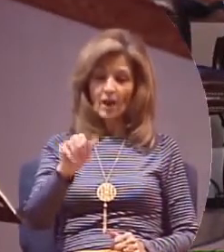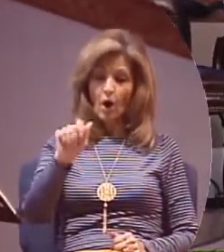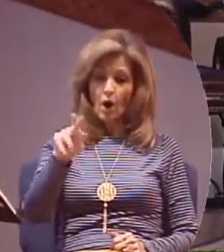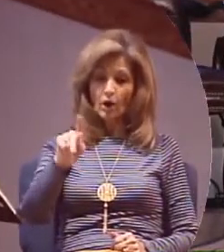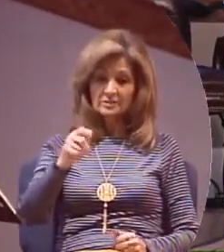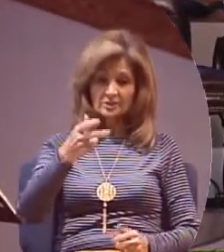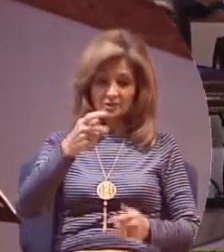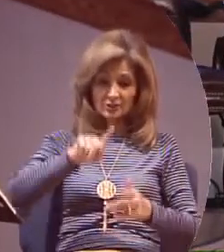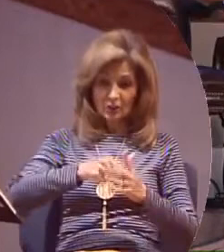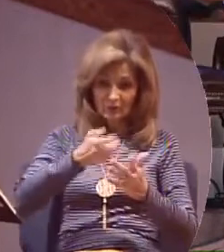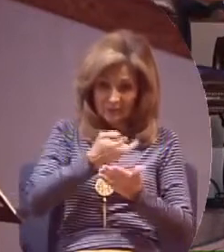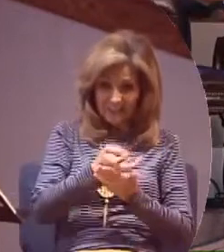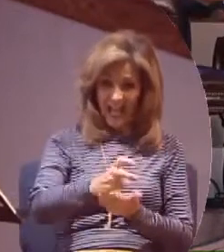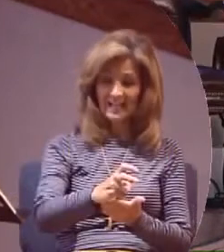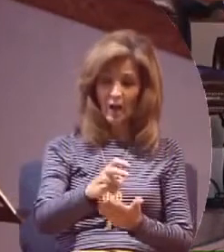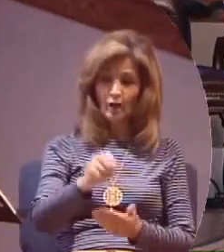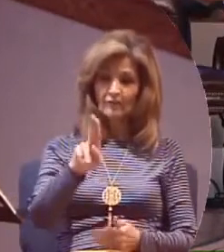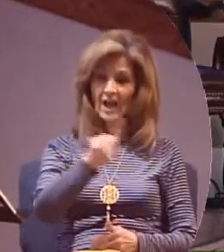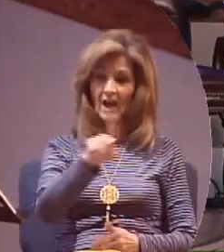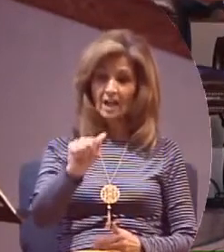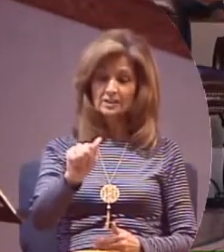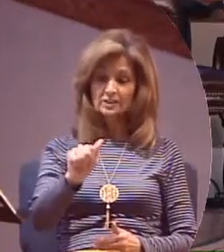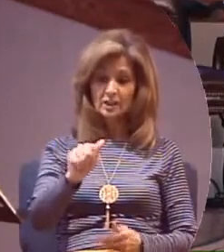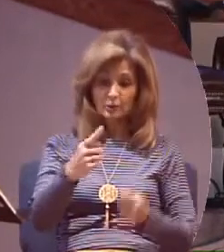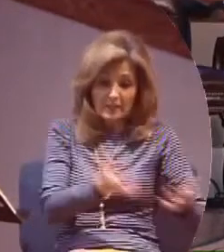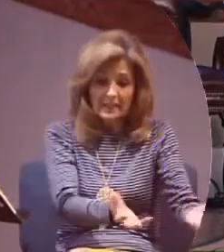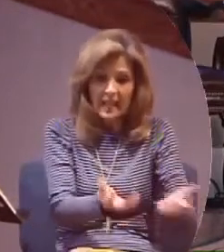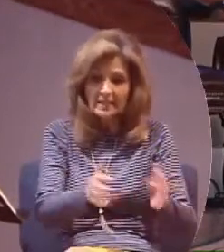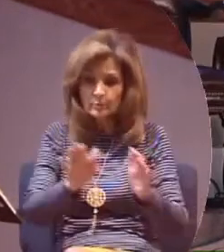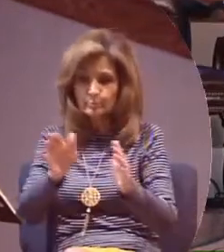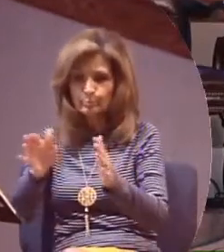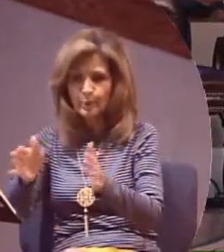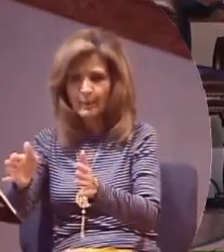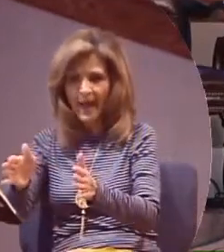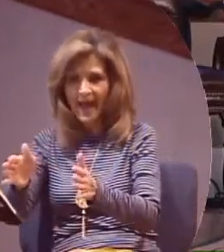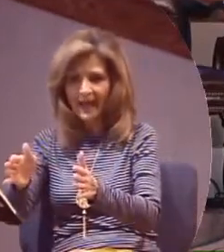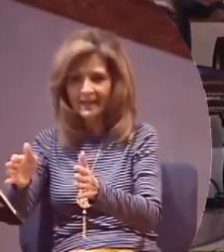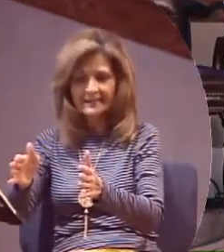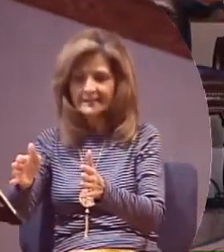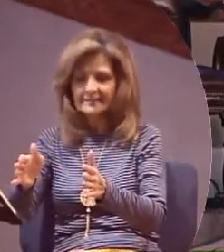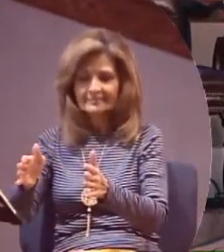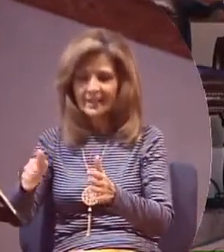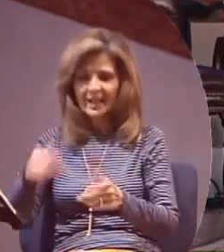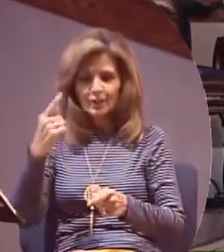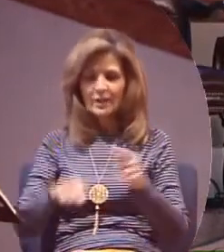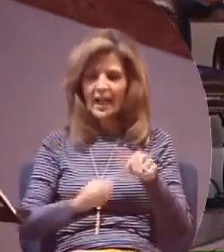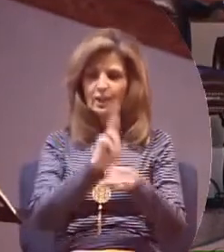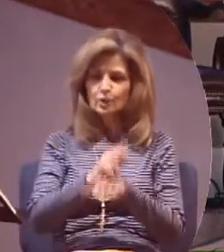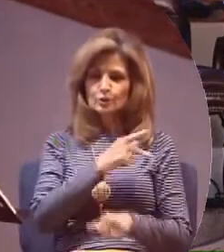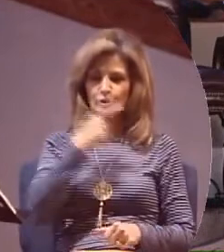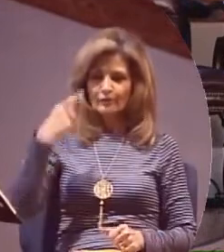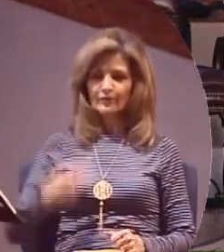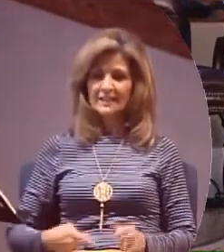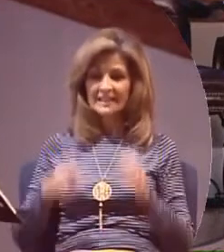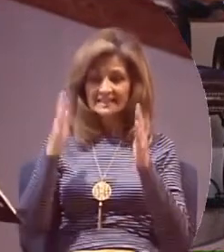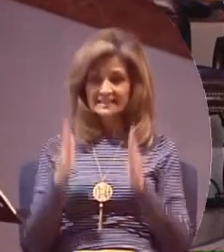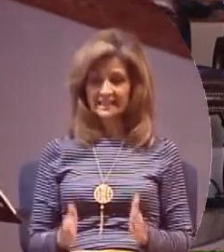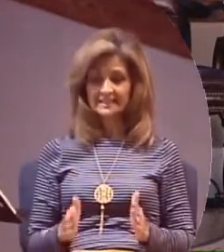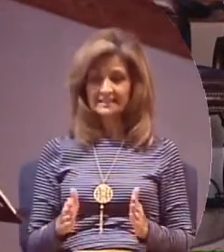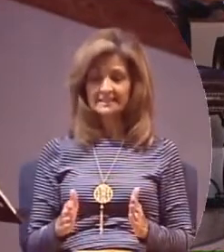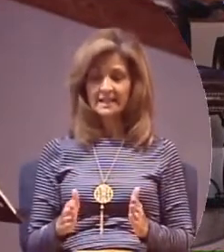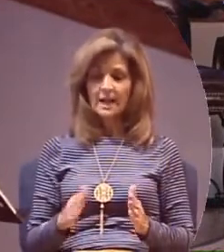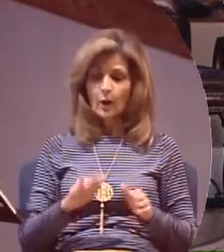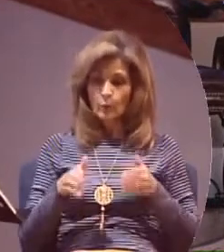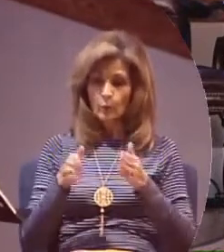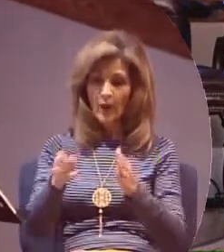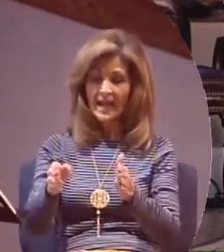spot. You can't use Philistine methods to try to accomplish and do the work of God. Can't do it. Our